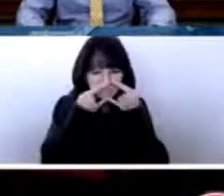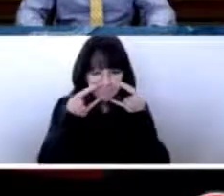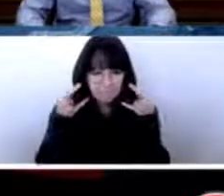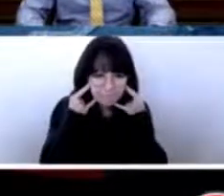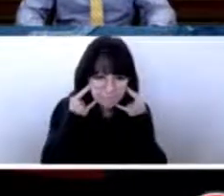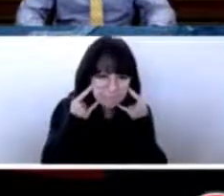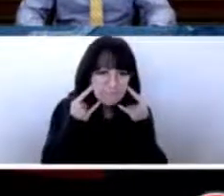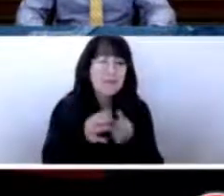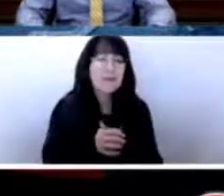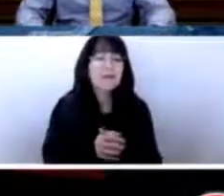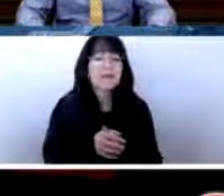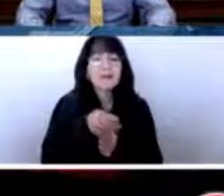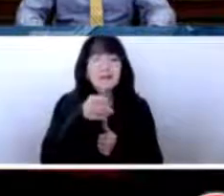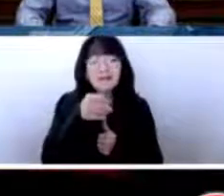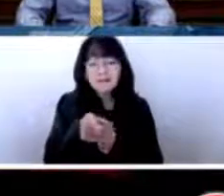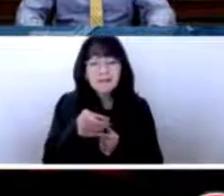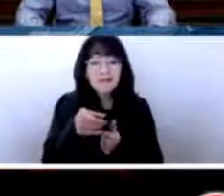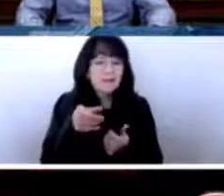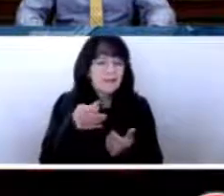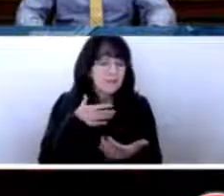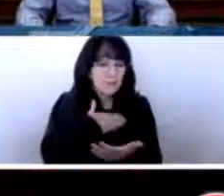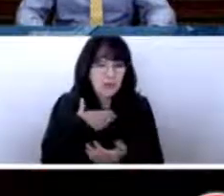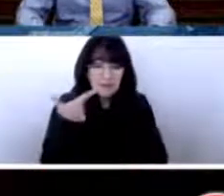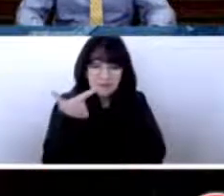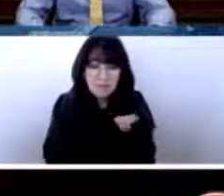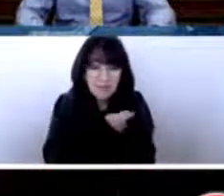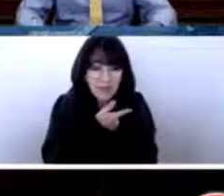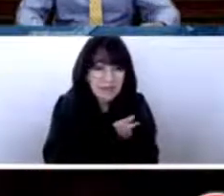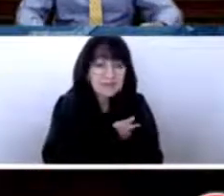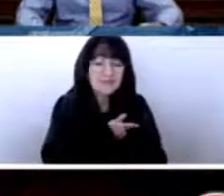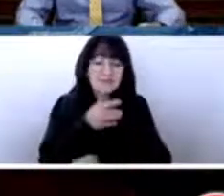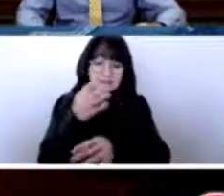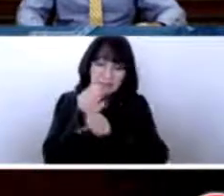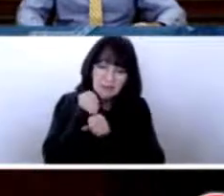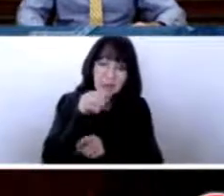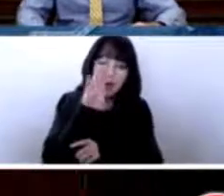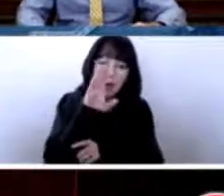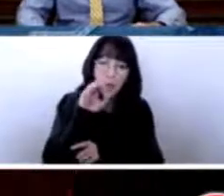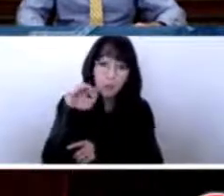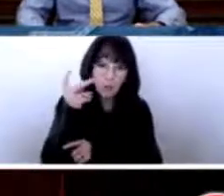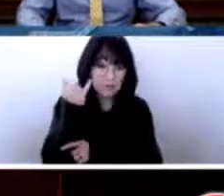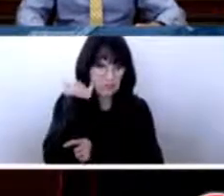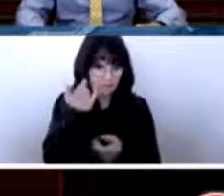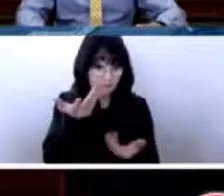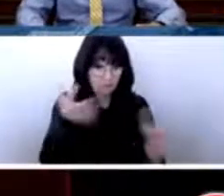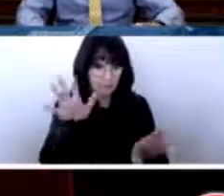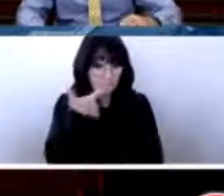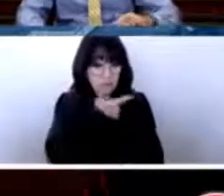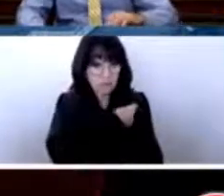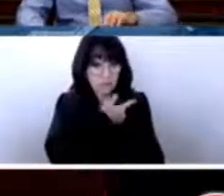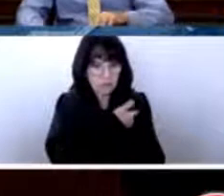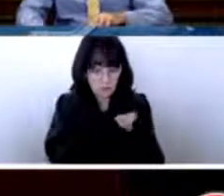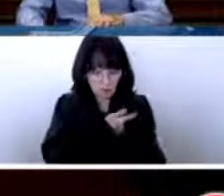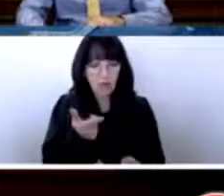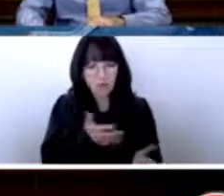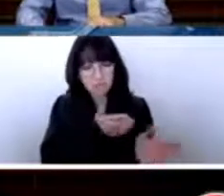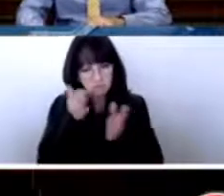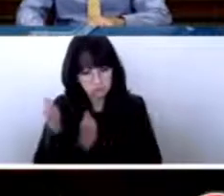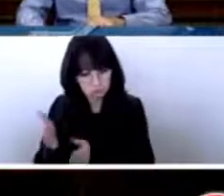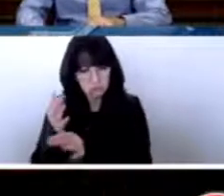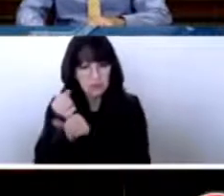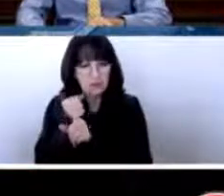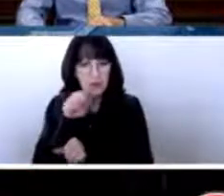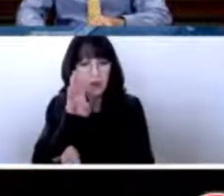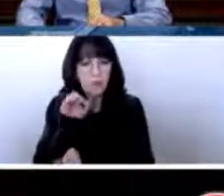have one, and get boosted if you have two vaccines. Get that booster shot and stay at home